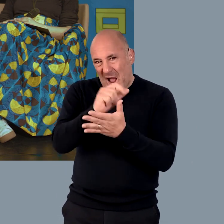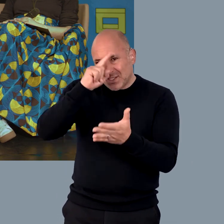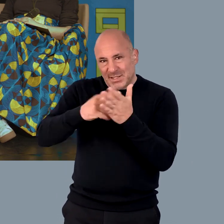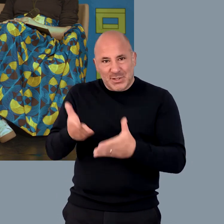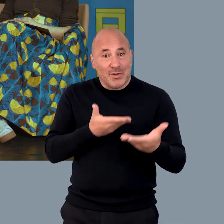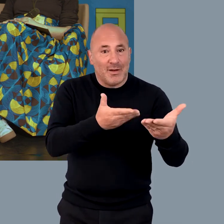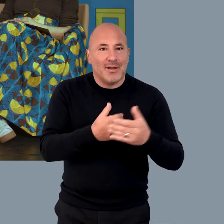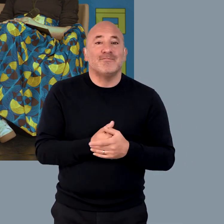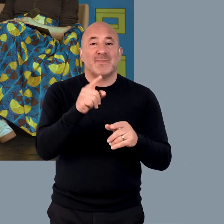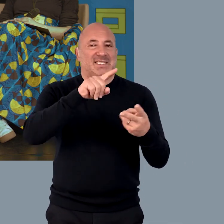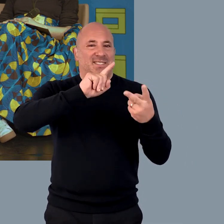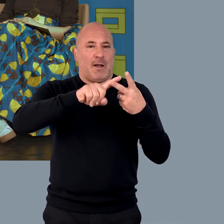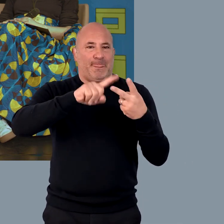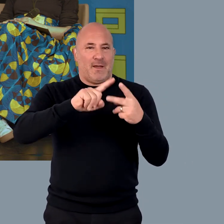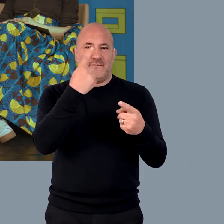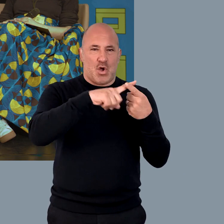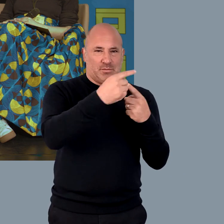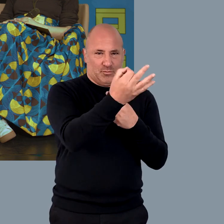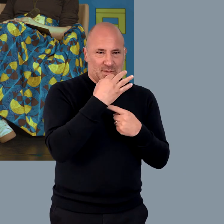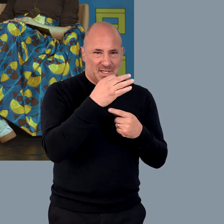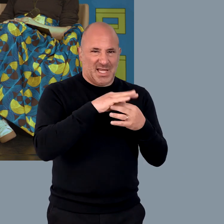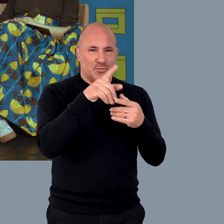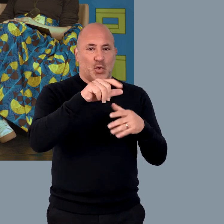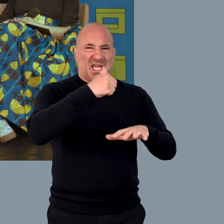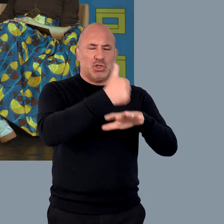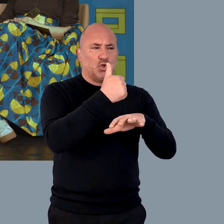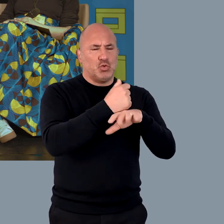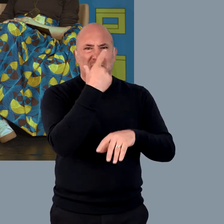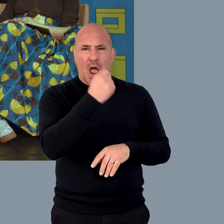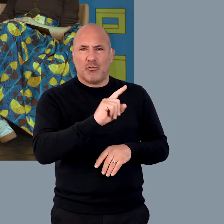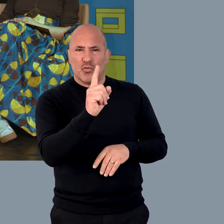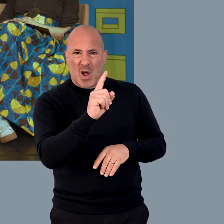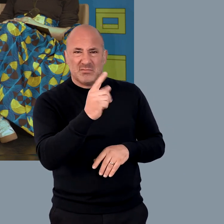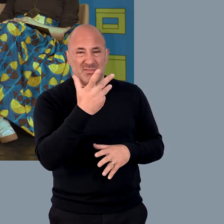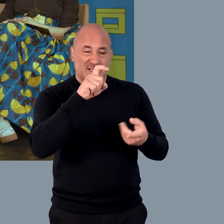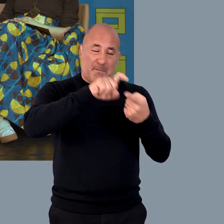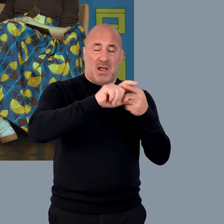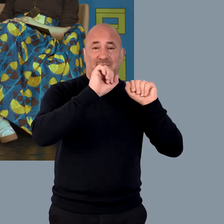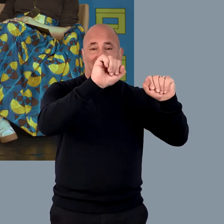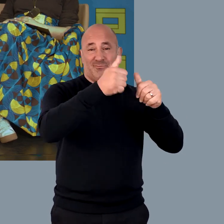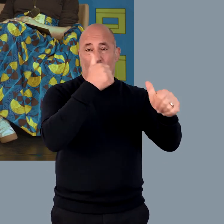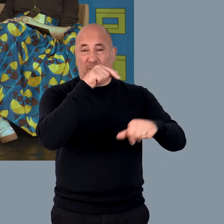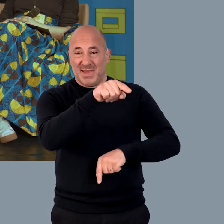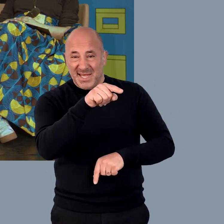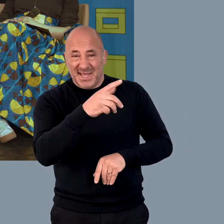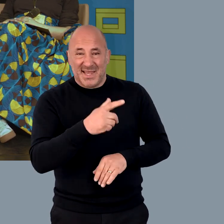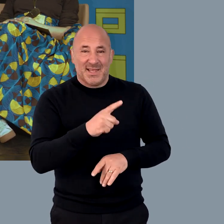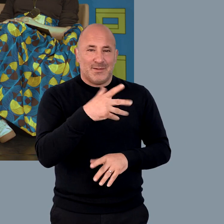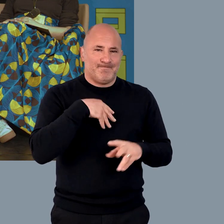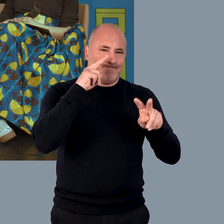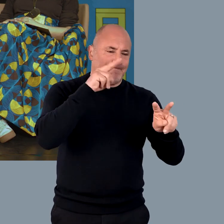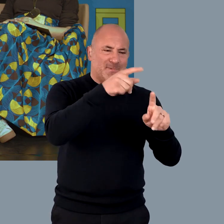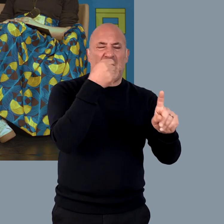be able to make the right decisions. And I think the first part of your question, rather, in terms of